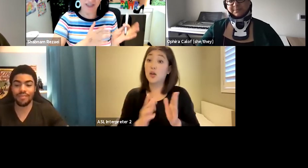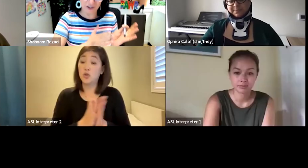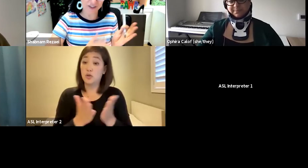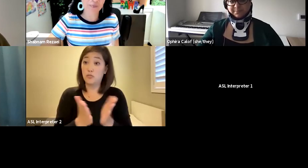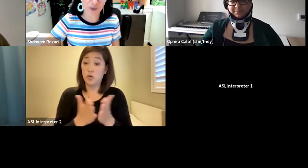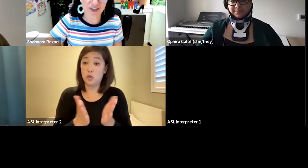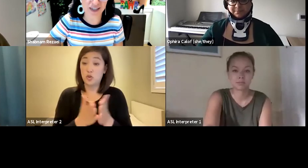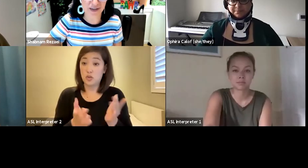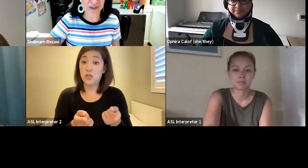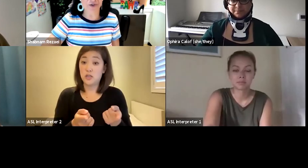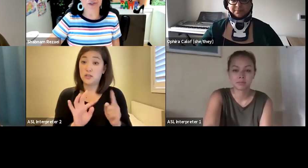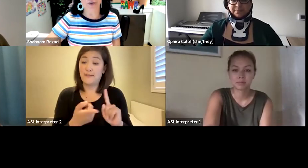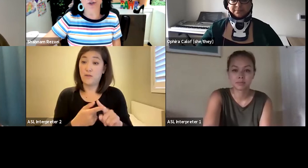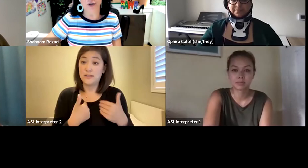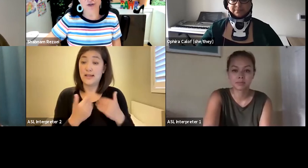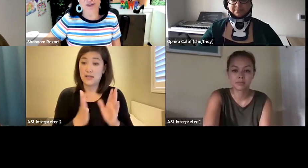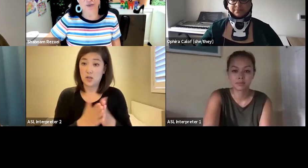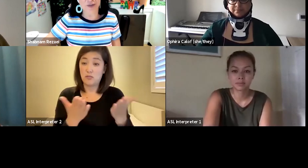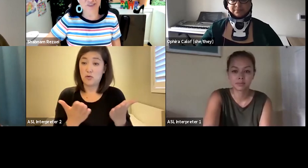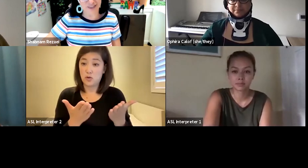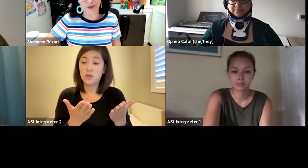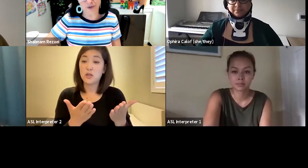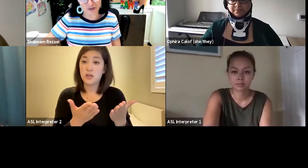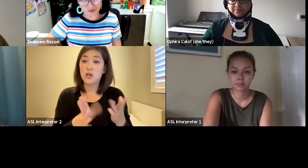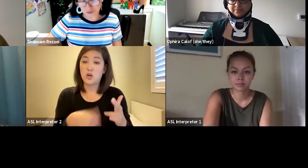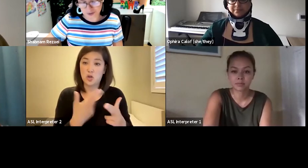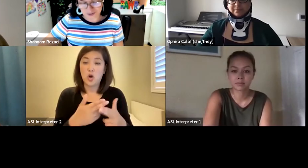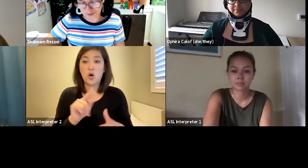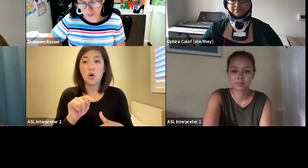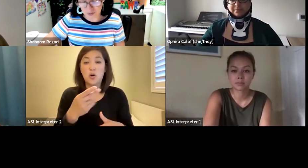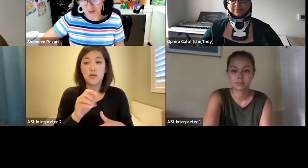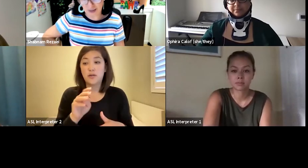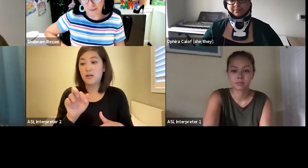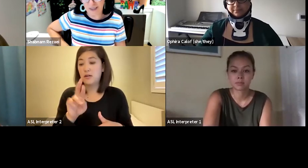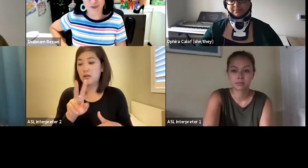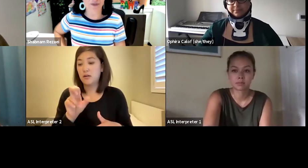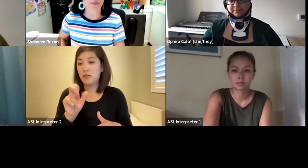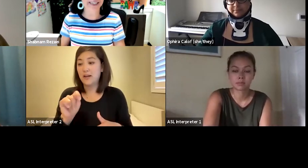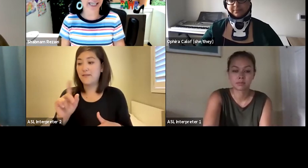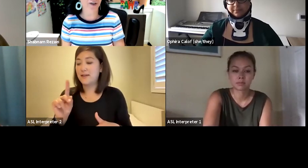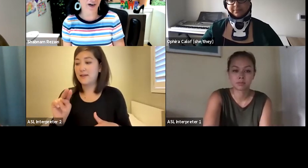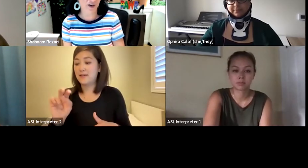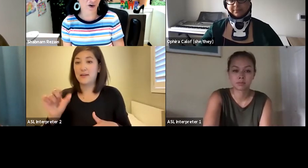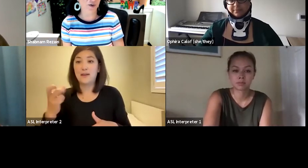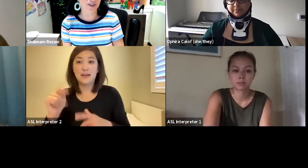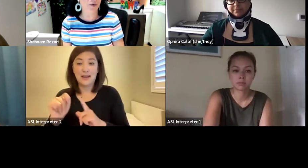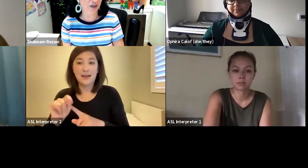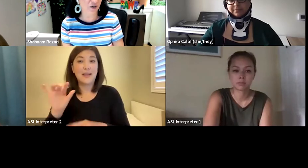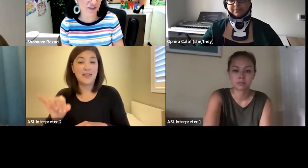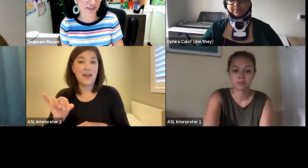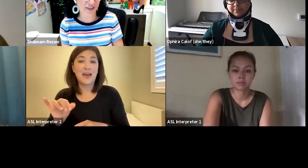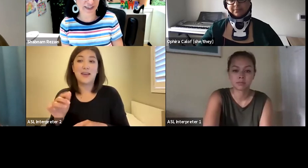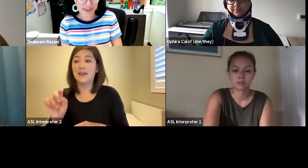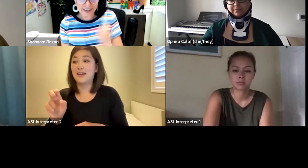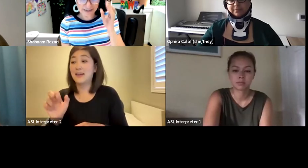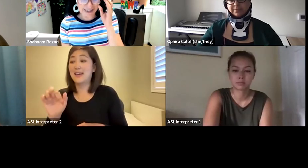was initially a book, a children's book called The Bravest Night Whoever Lived, which is available. And it was written by Daniel Errico, who's the